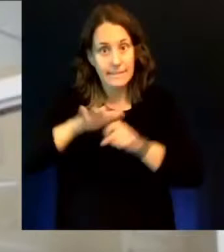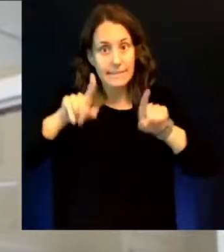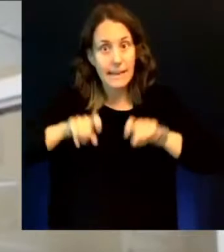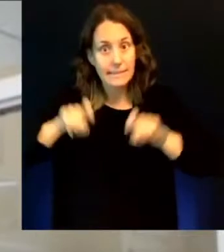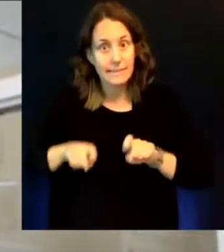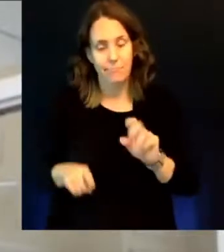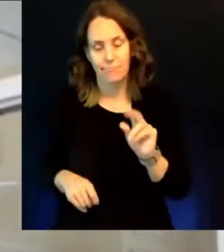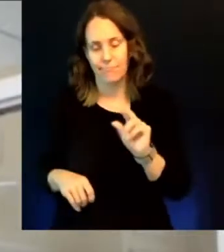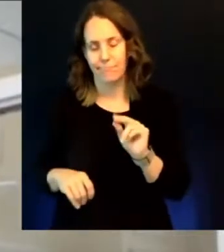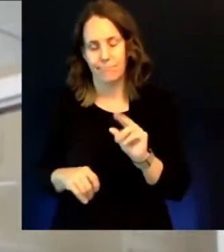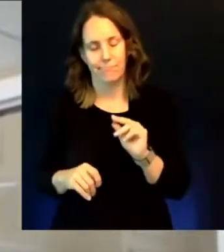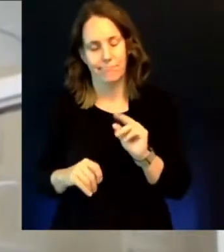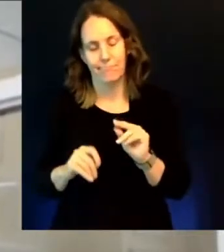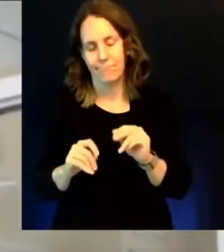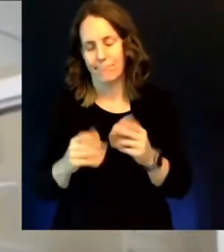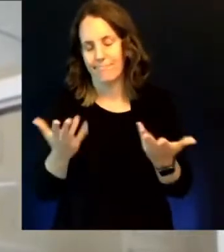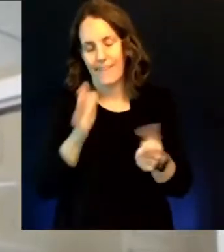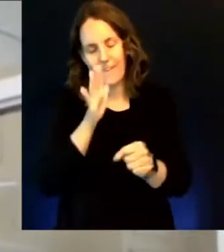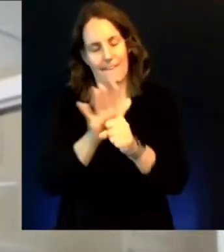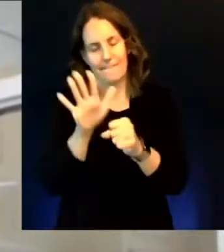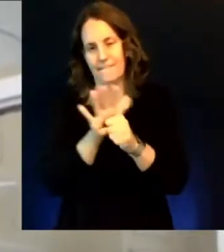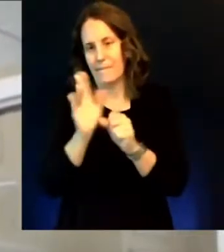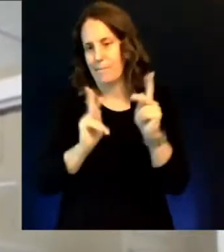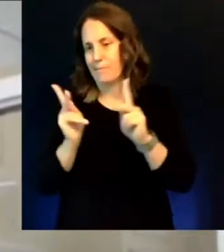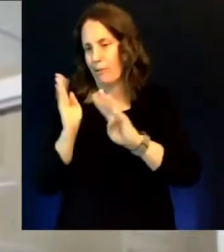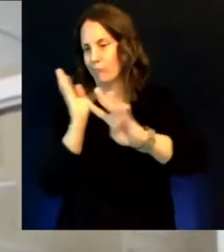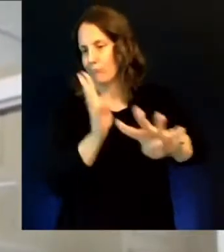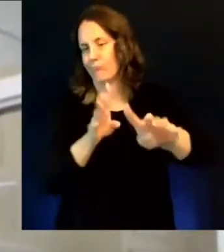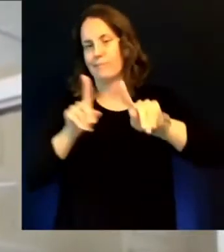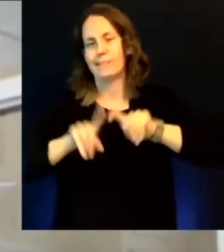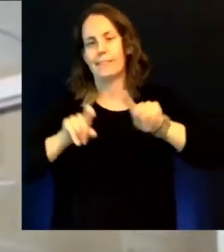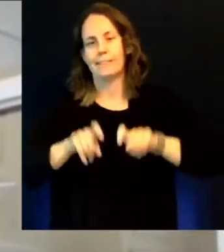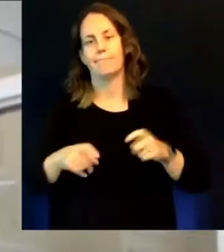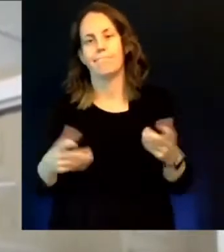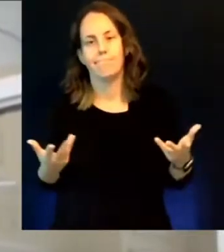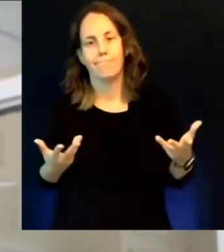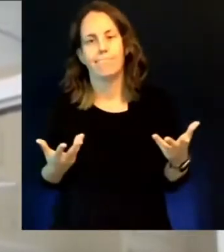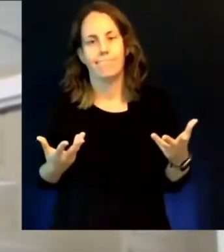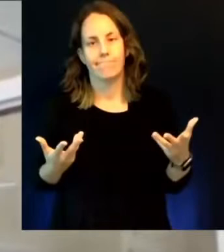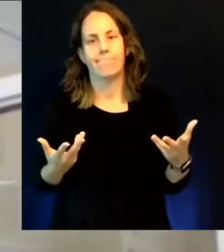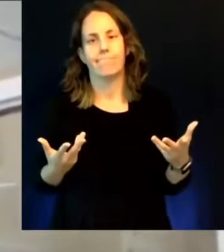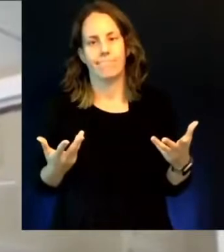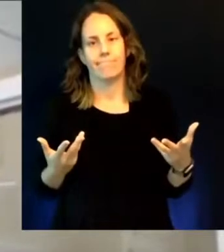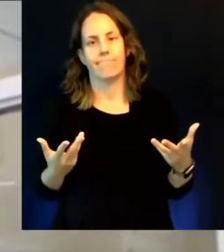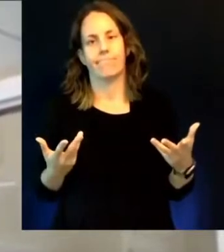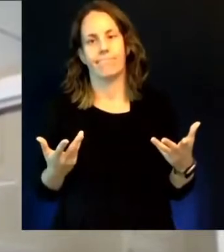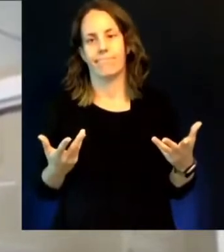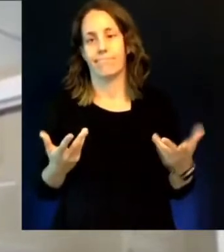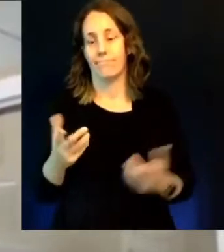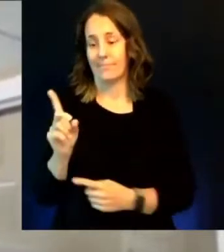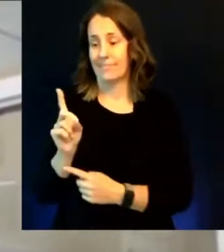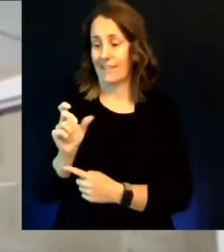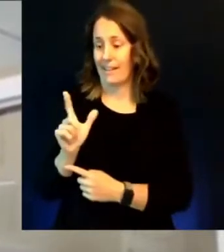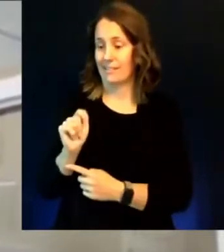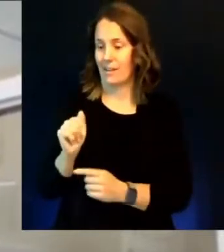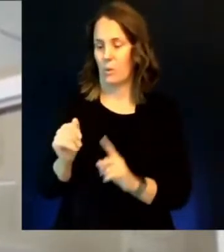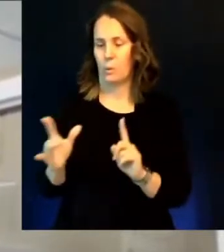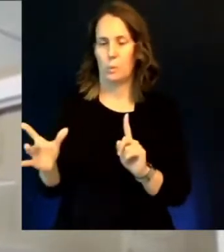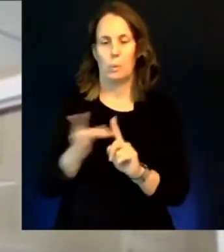virus, is its ability to cause infection and be highly transmissible before symptoms start,